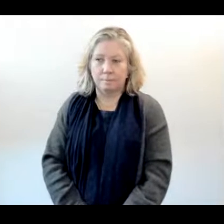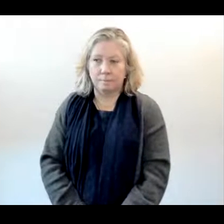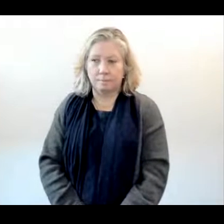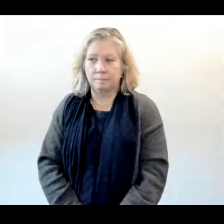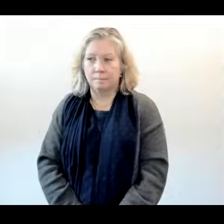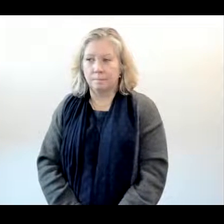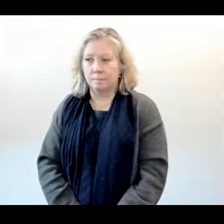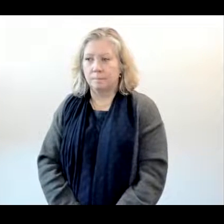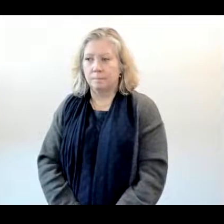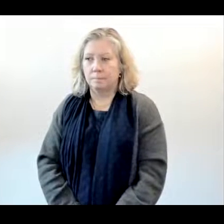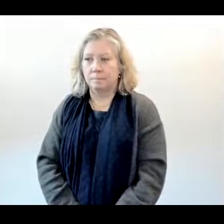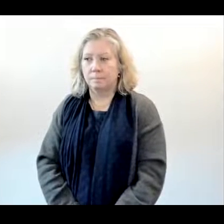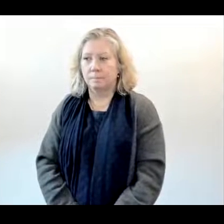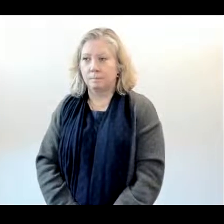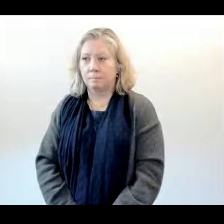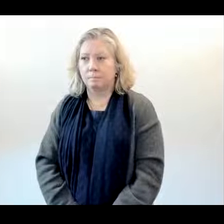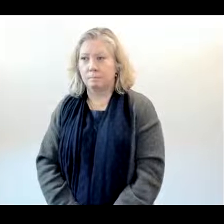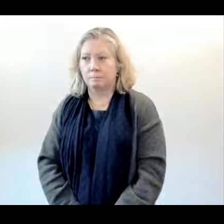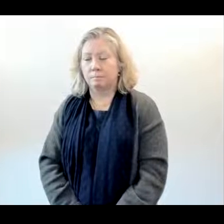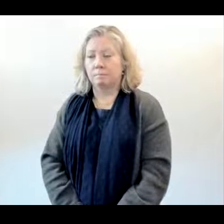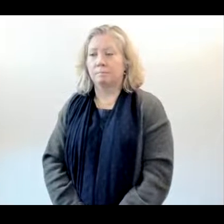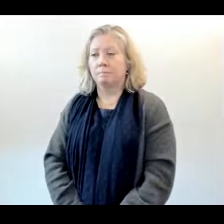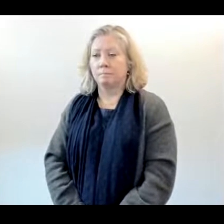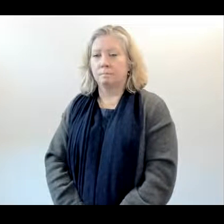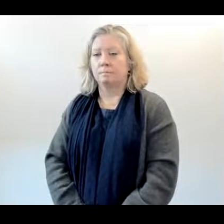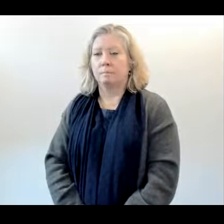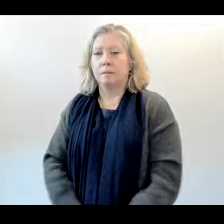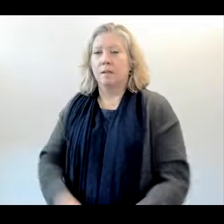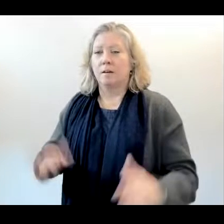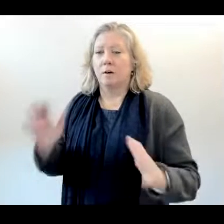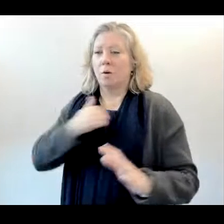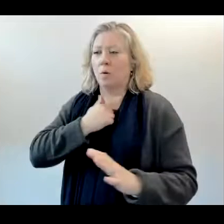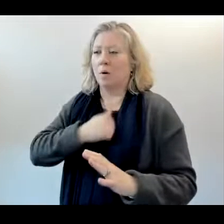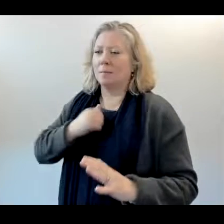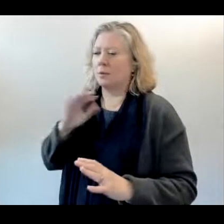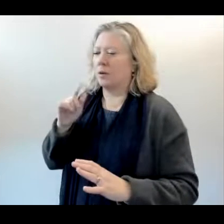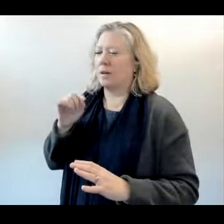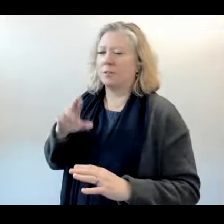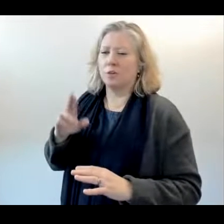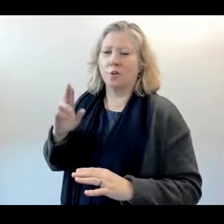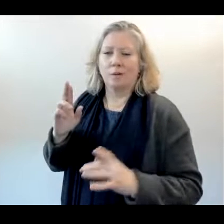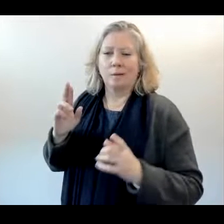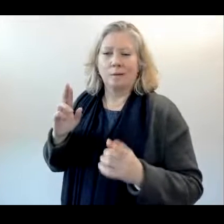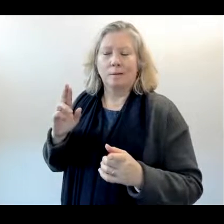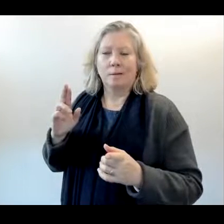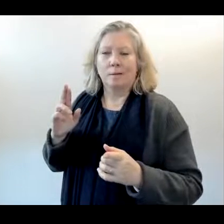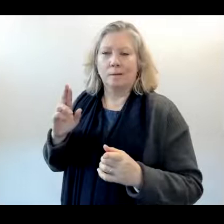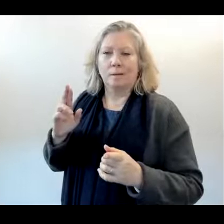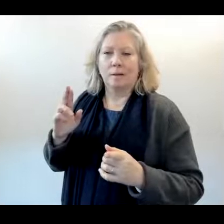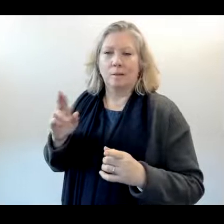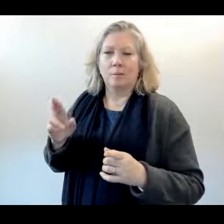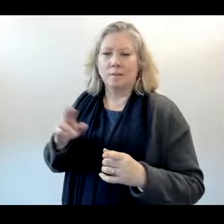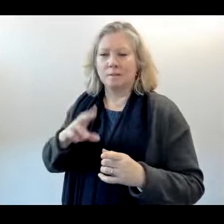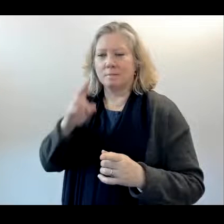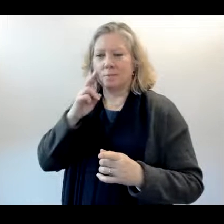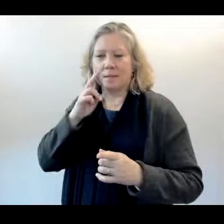If there's any luck now, questions, Yeah, I'm sorry, Director Binion. I was giving Bill a chance to try to get his audio to